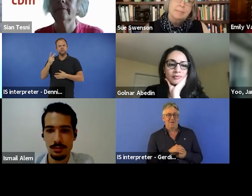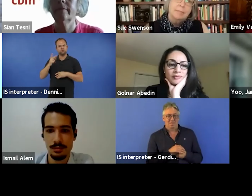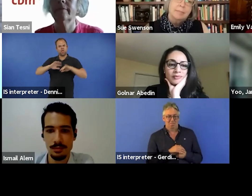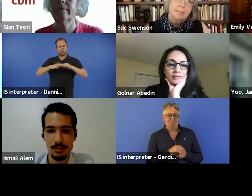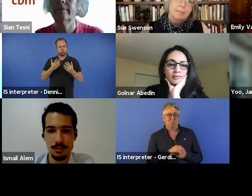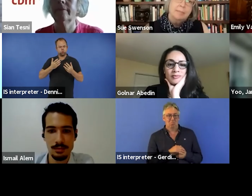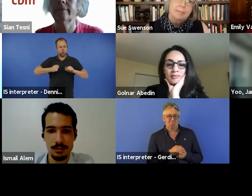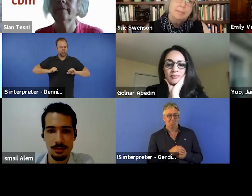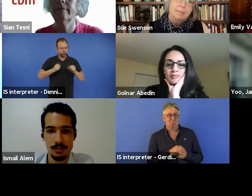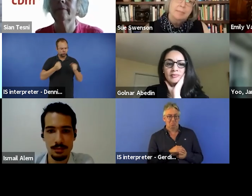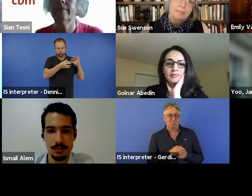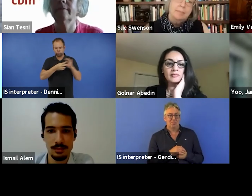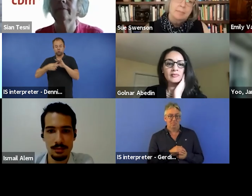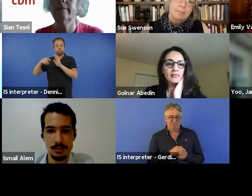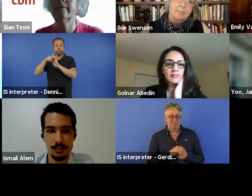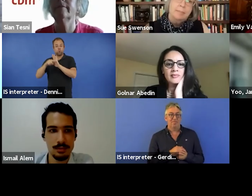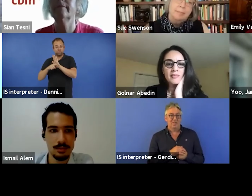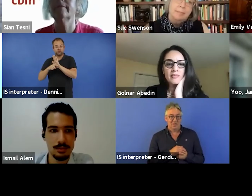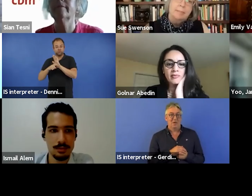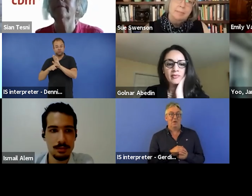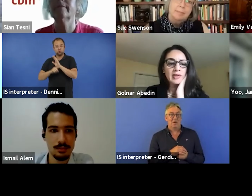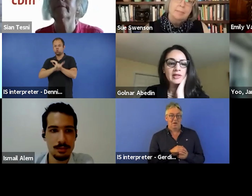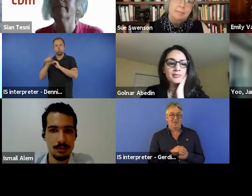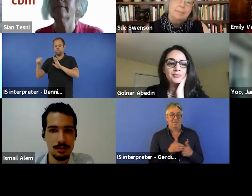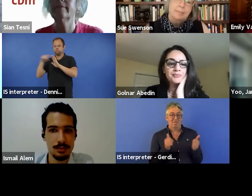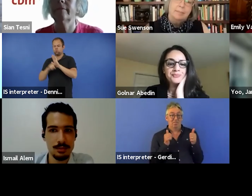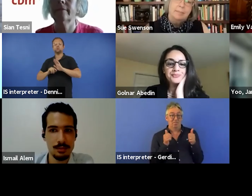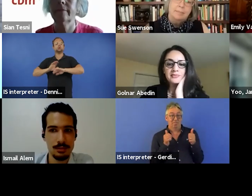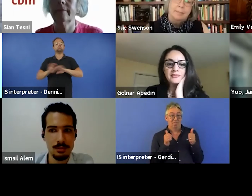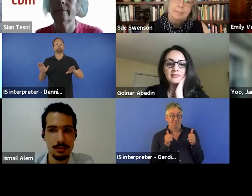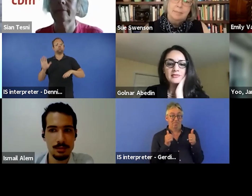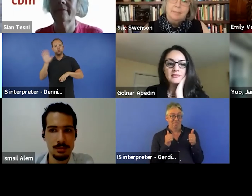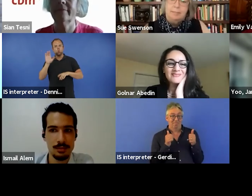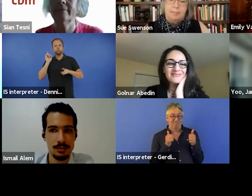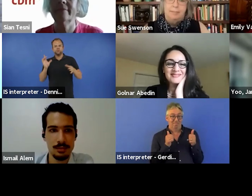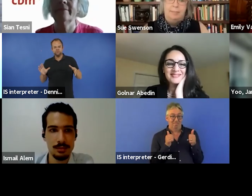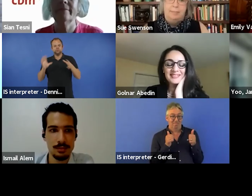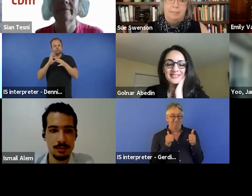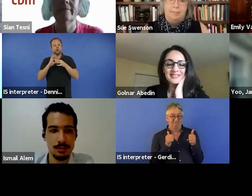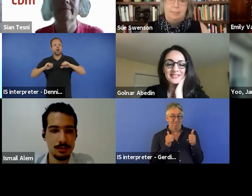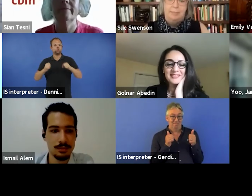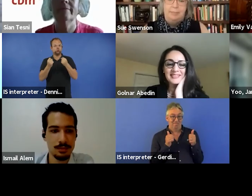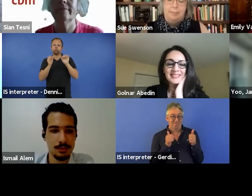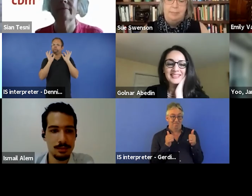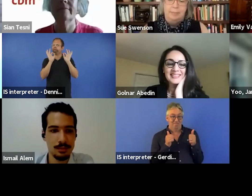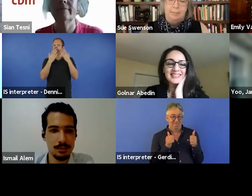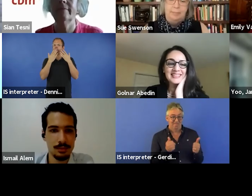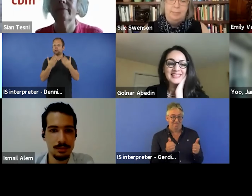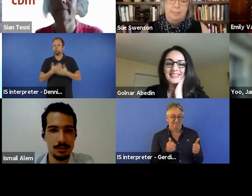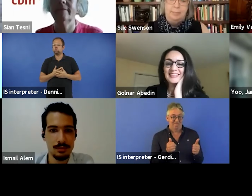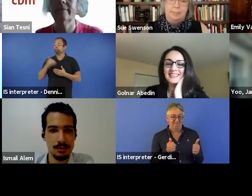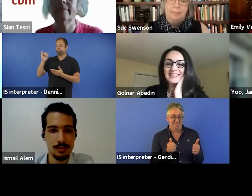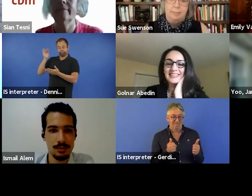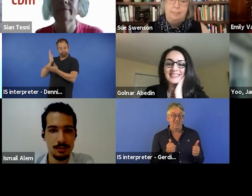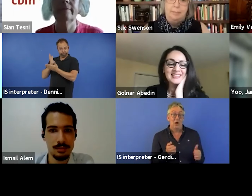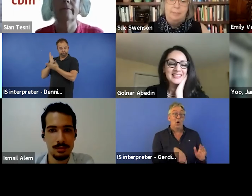with it. Thank you. Absolutely. And the systems change group, that too Quite a dynamic discussion. Could we get just